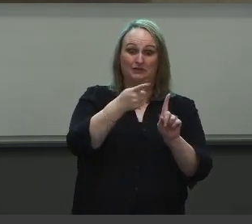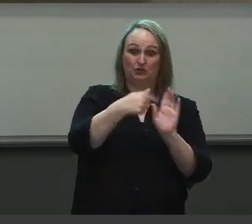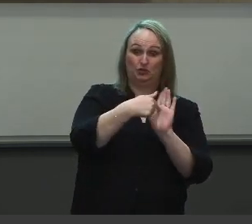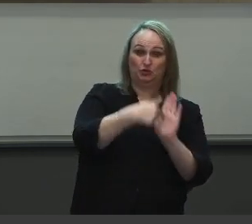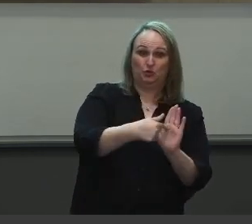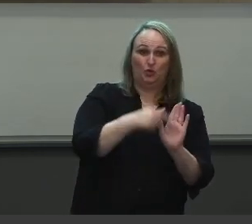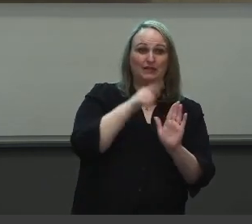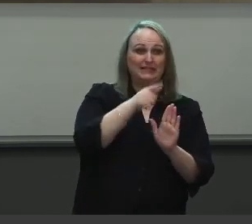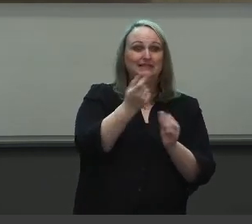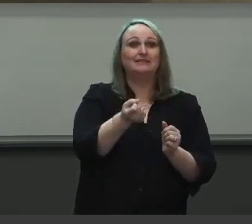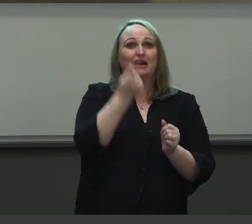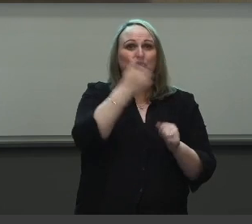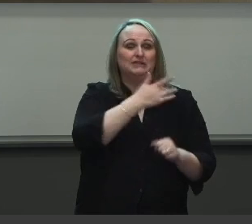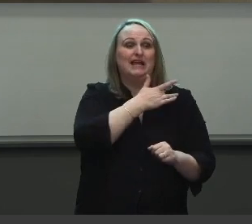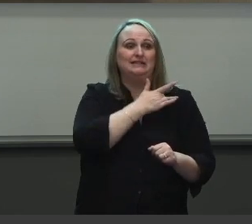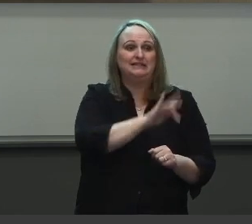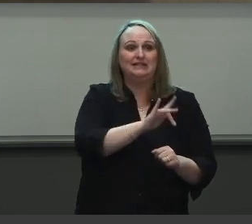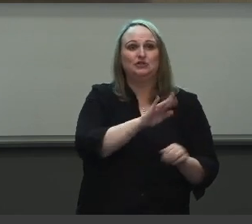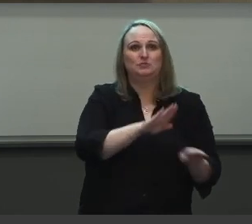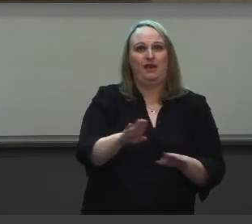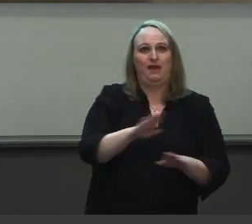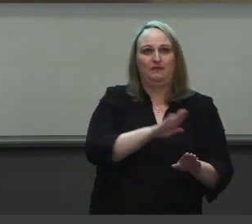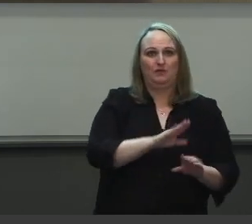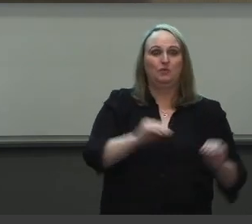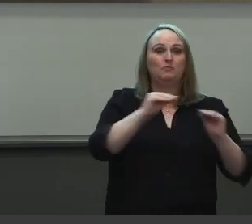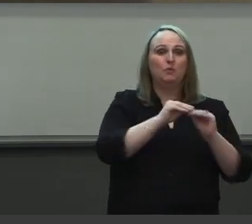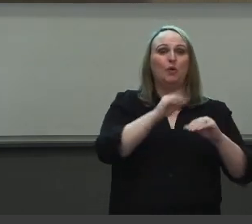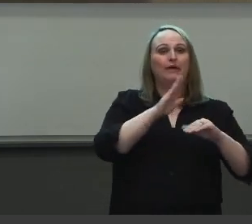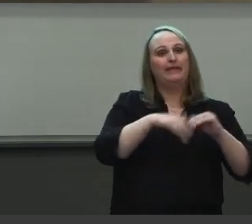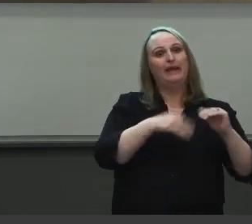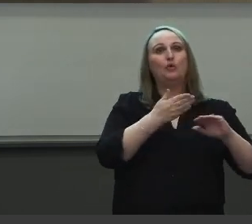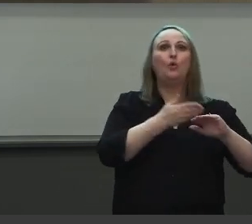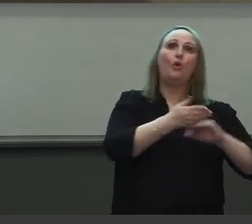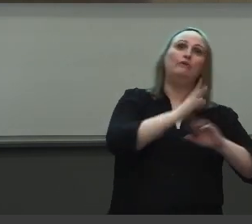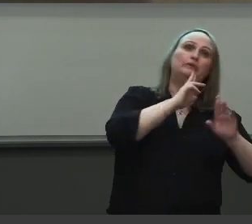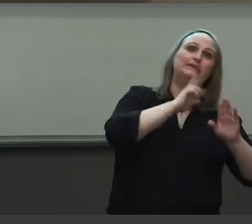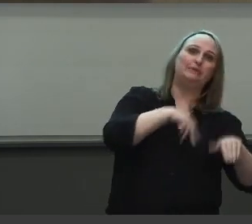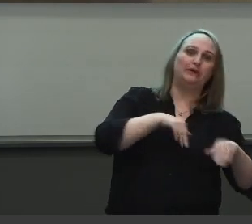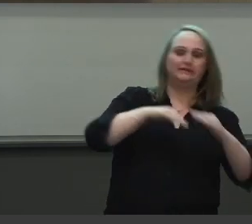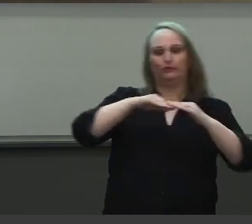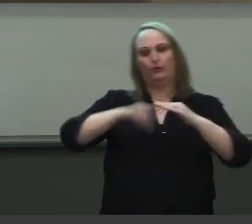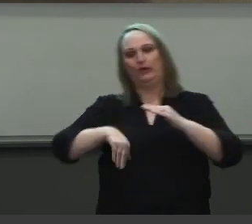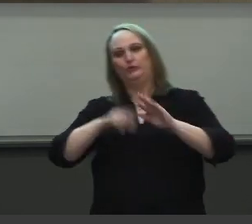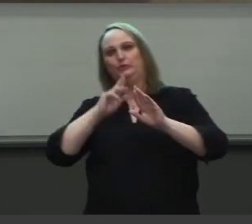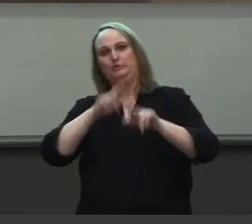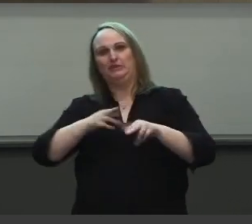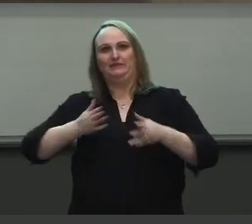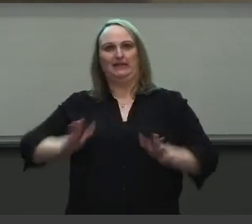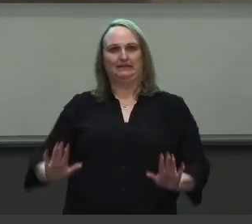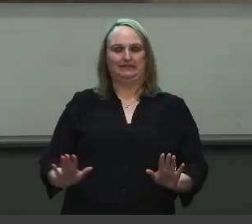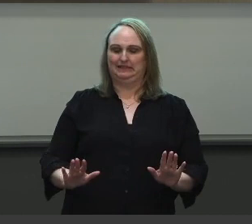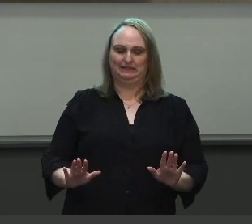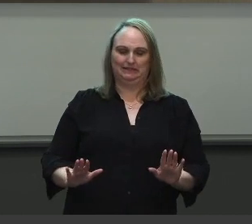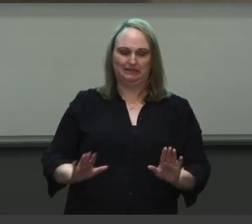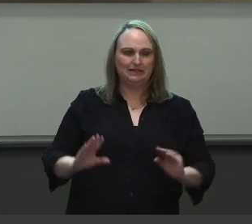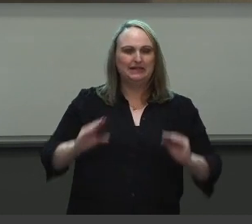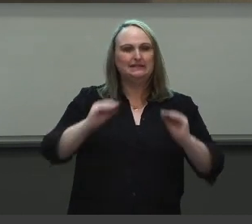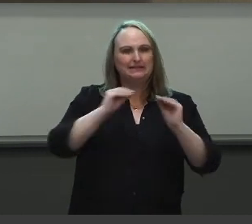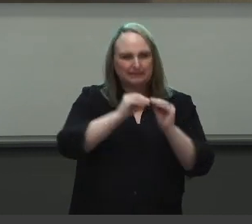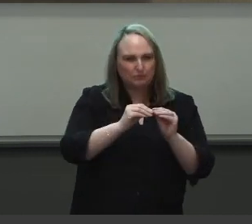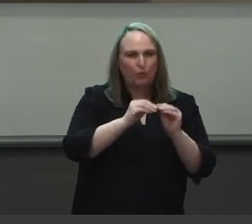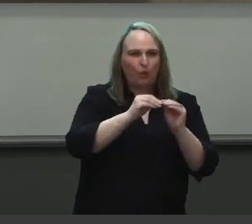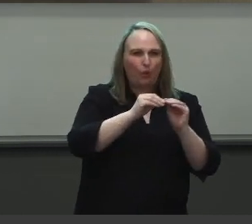level than just saying people are over or under responsive, because it's really those finer differences that really help